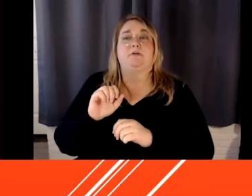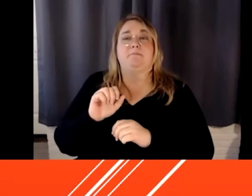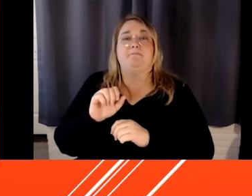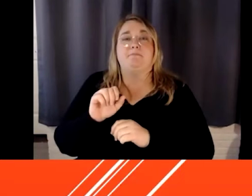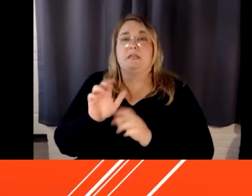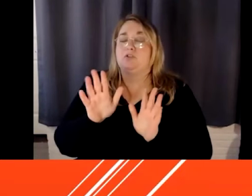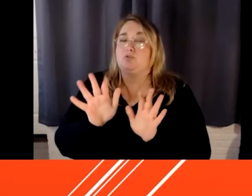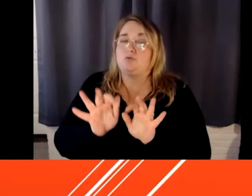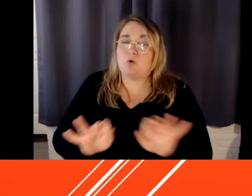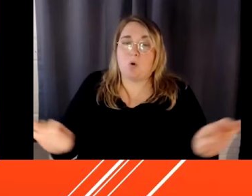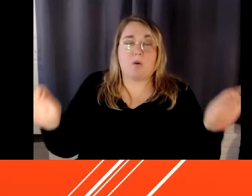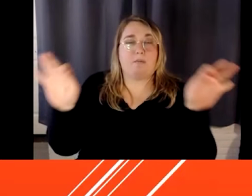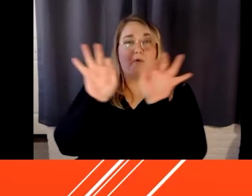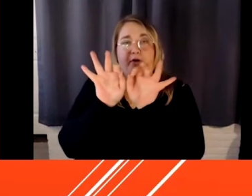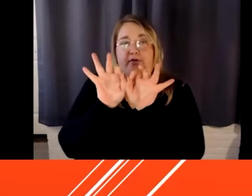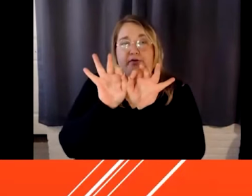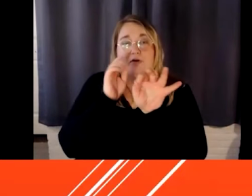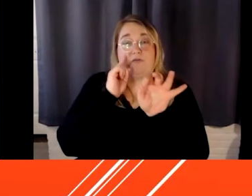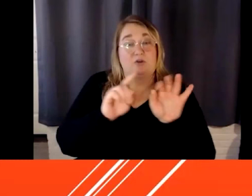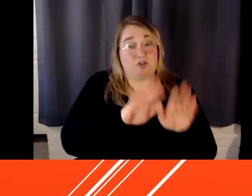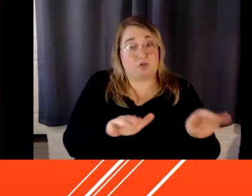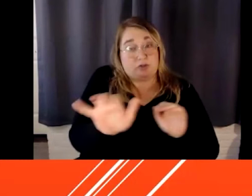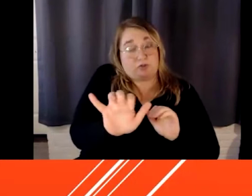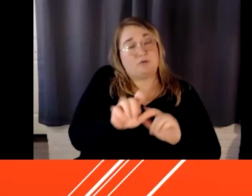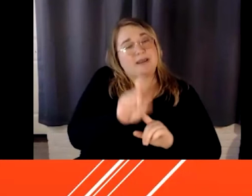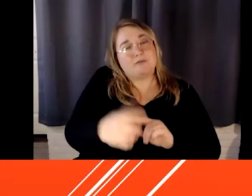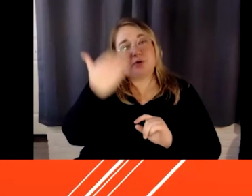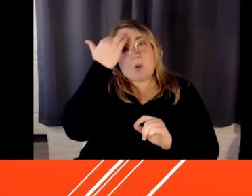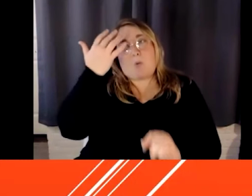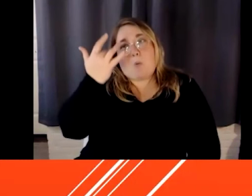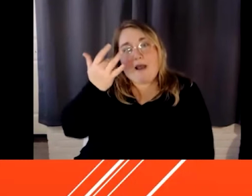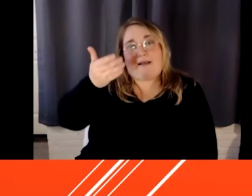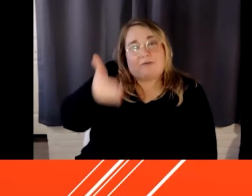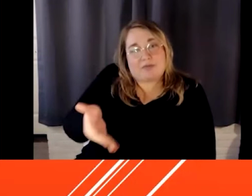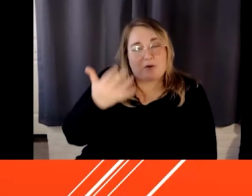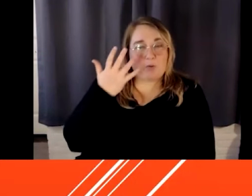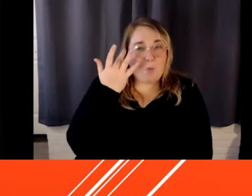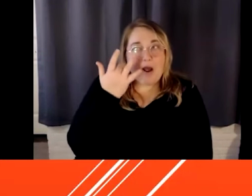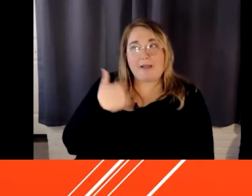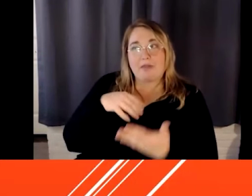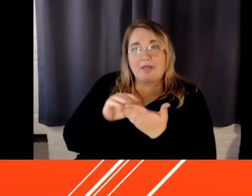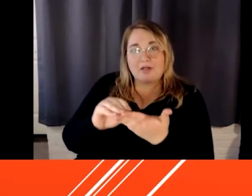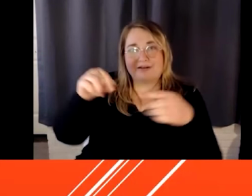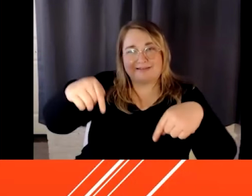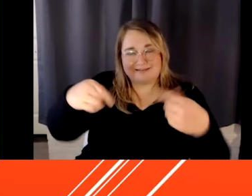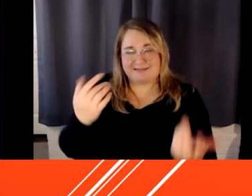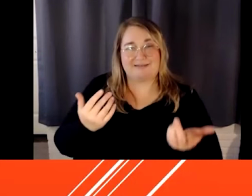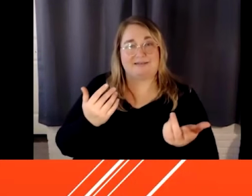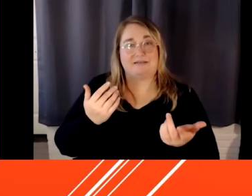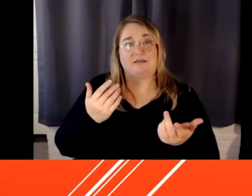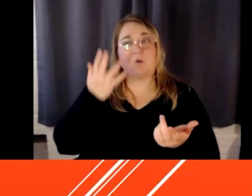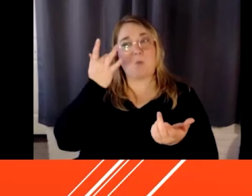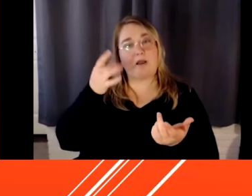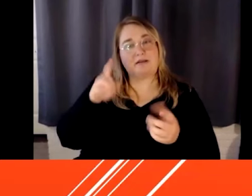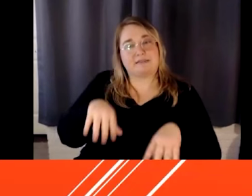at a child level, they need to know why they're there. Yeah. Right? That's what I was. Yeah, they got to know why they're there, and it